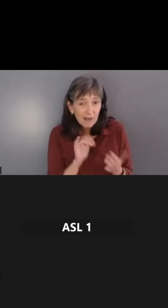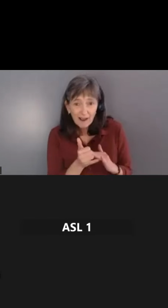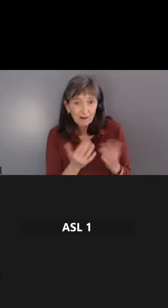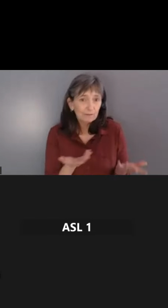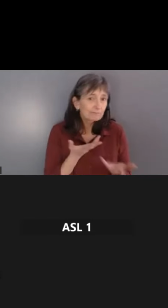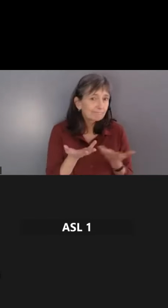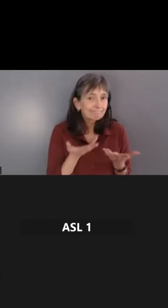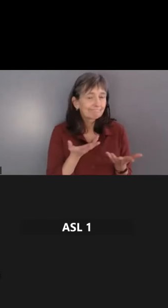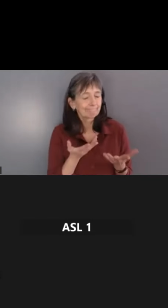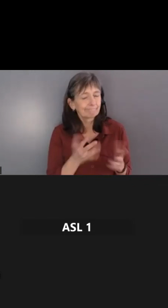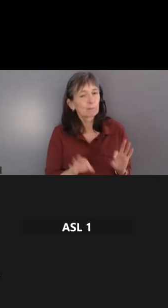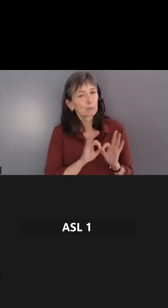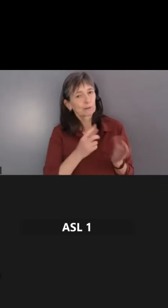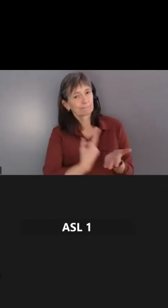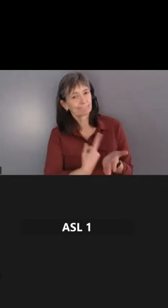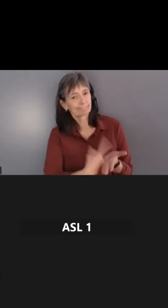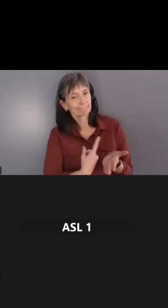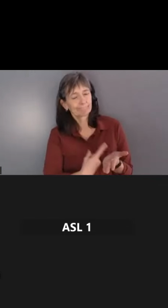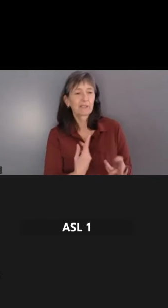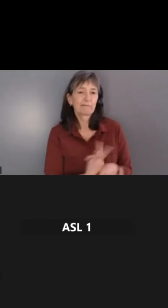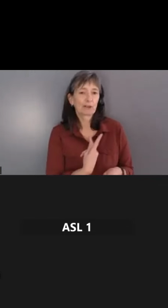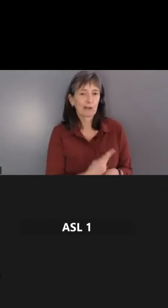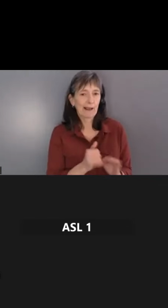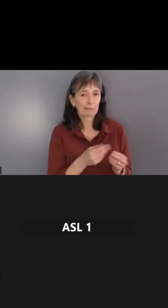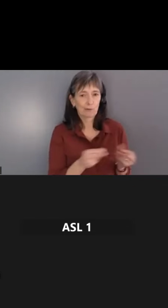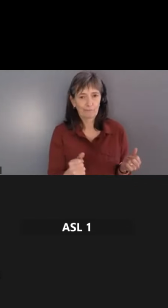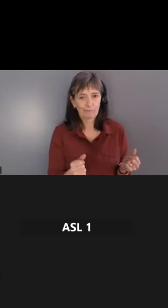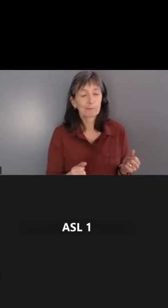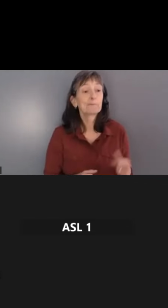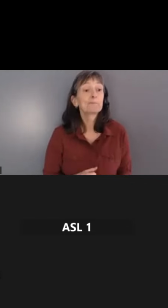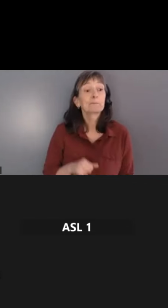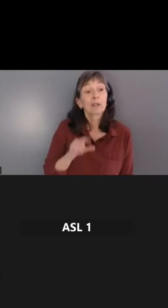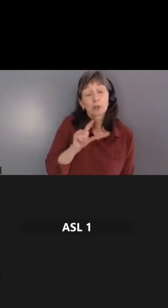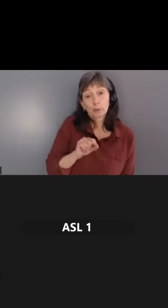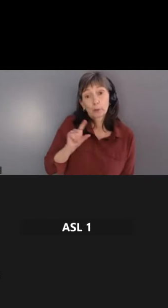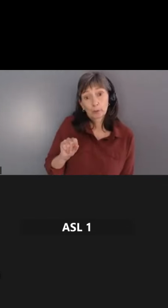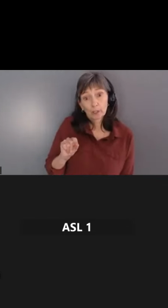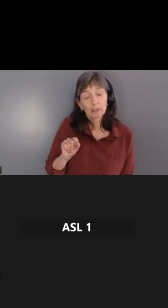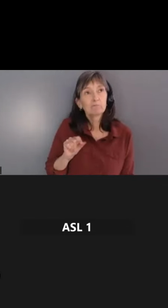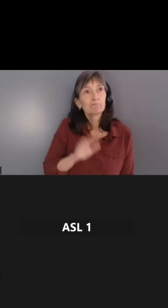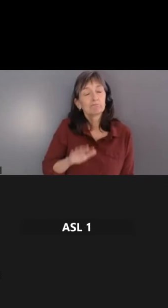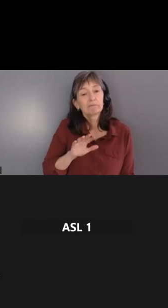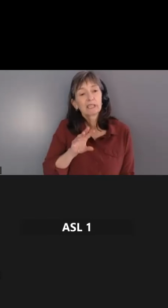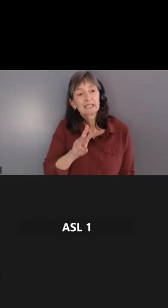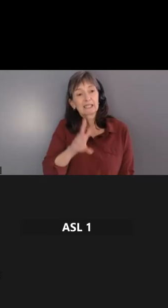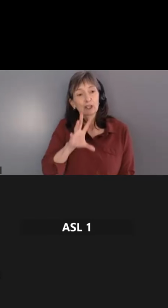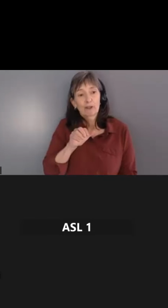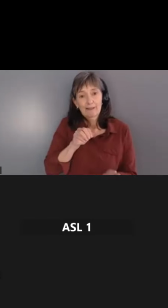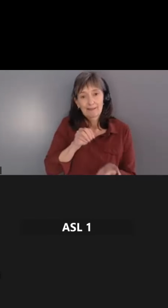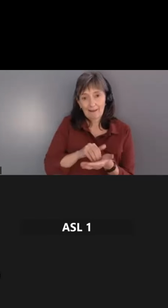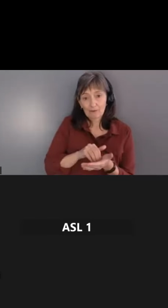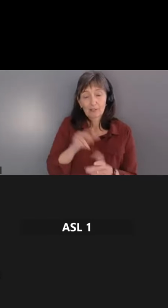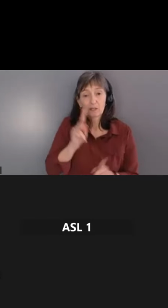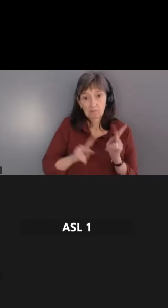remain in the communities be able to do so. So in 2020, there was an estimated 600,000 Canadians living